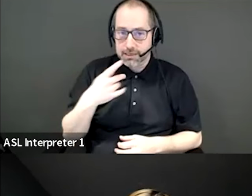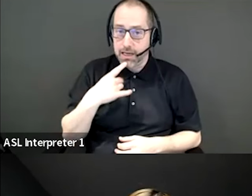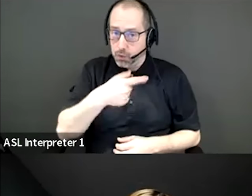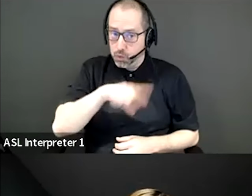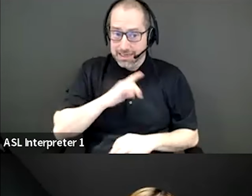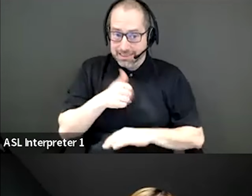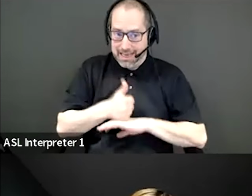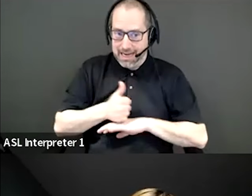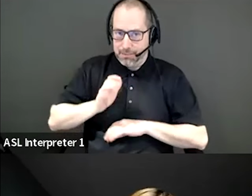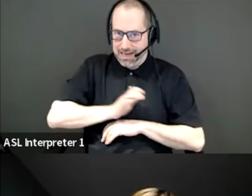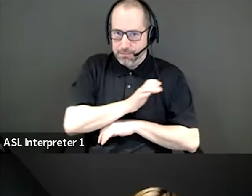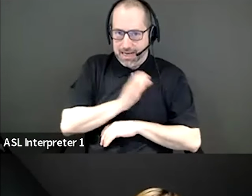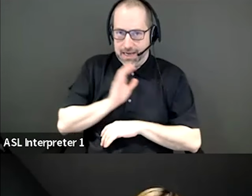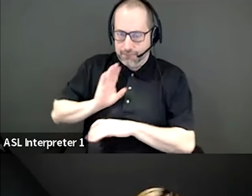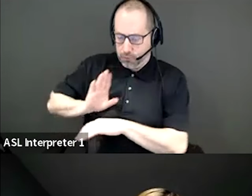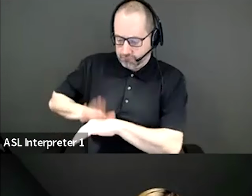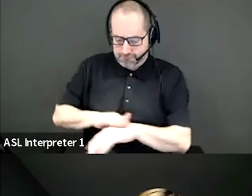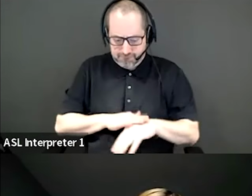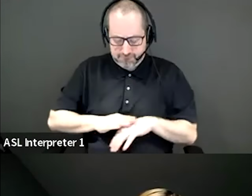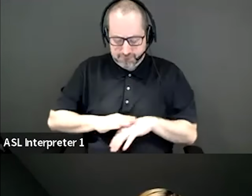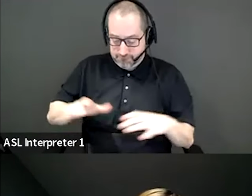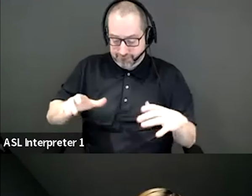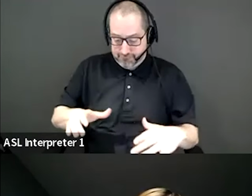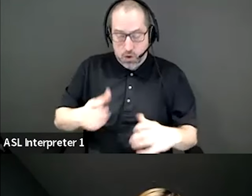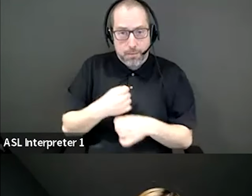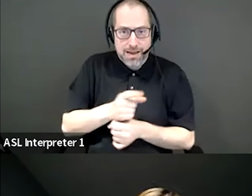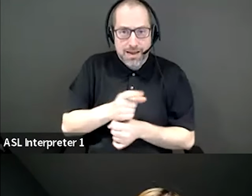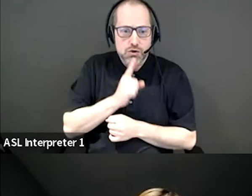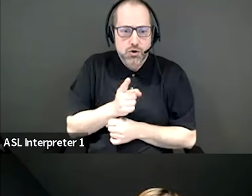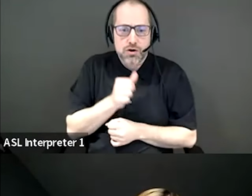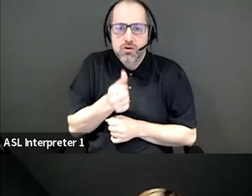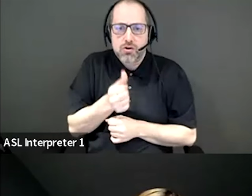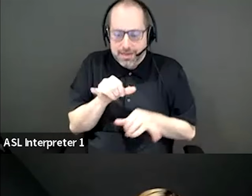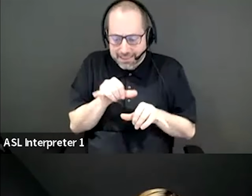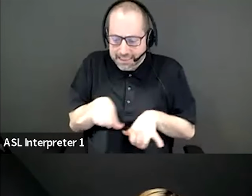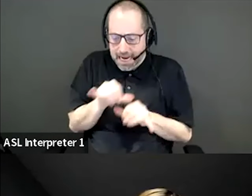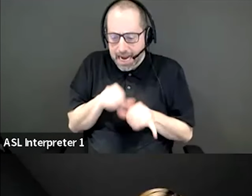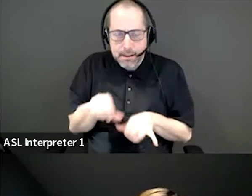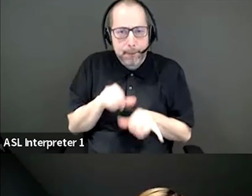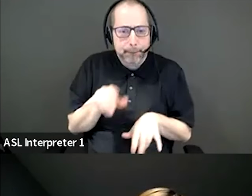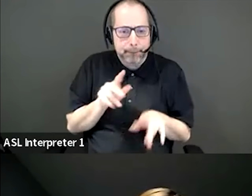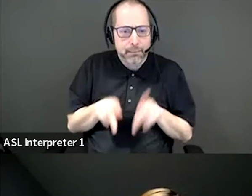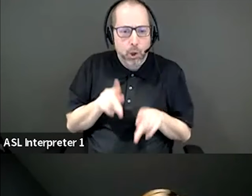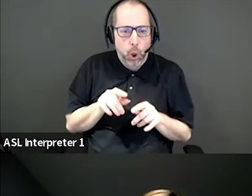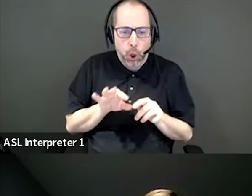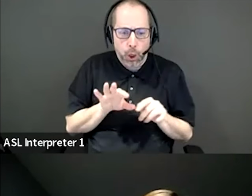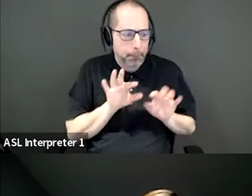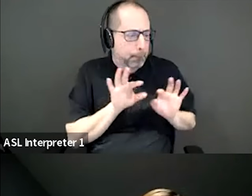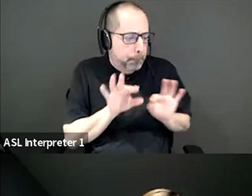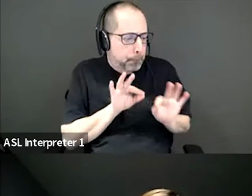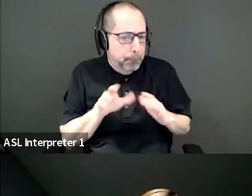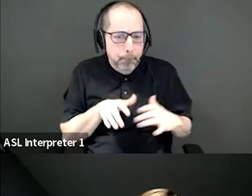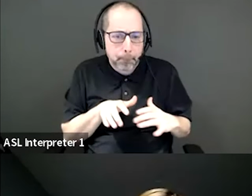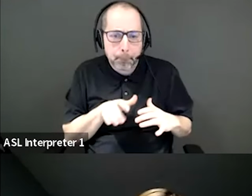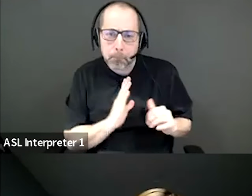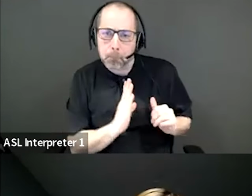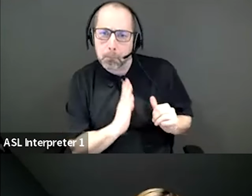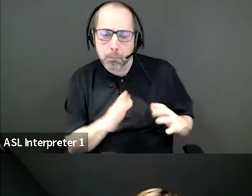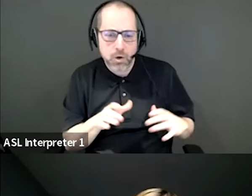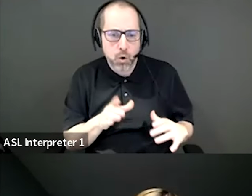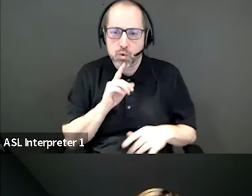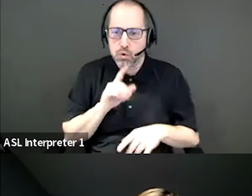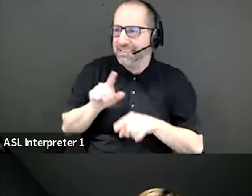we really ensured that it wasn't just who you always see on these conversations. We reached out to people who were doing the frontline work. So ensuring